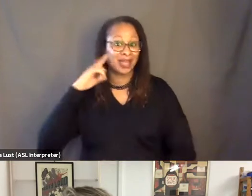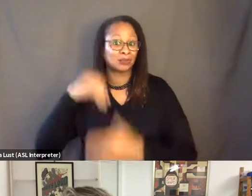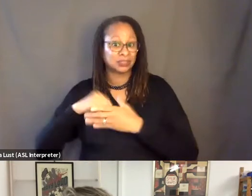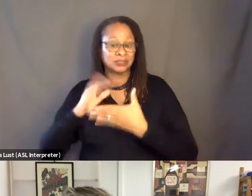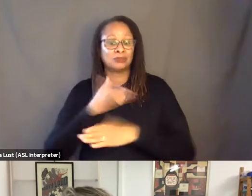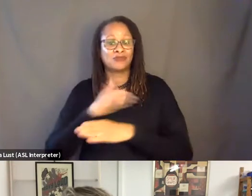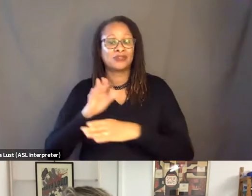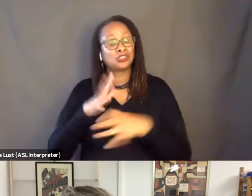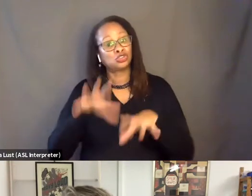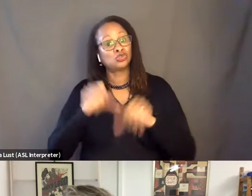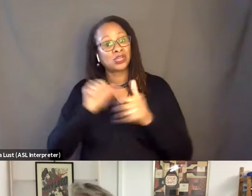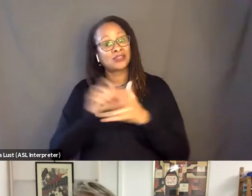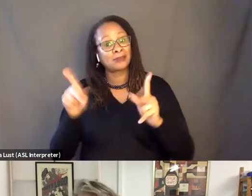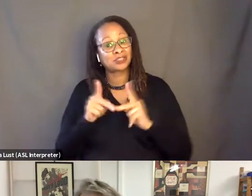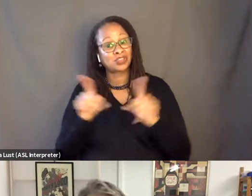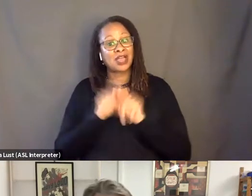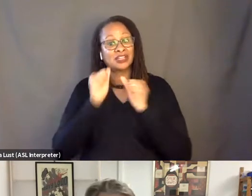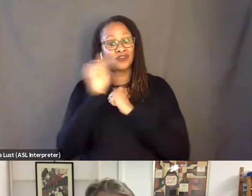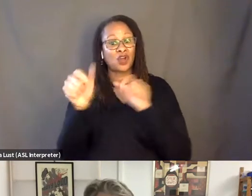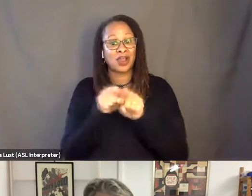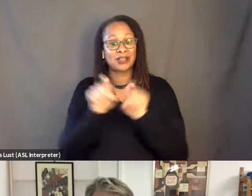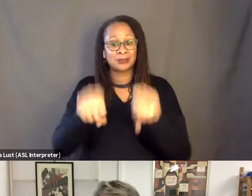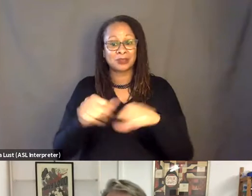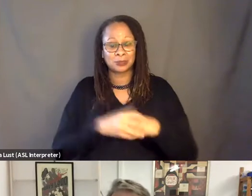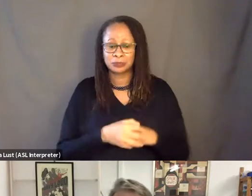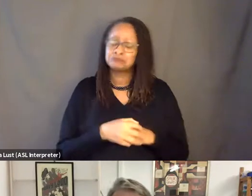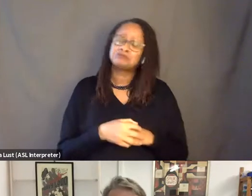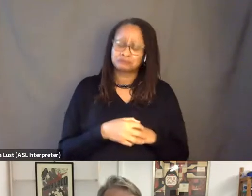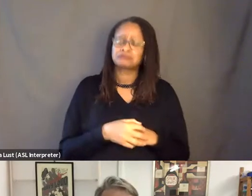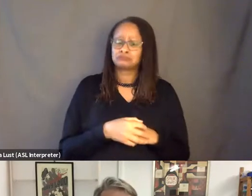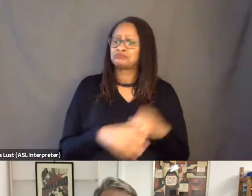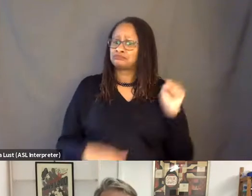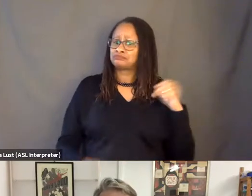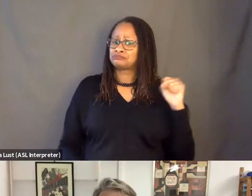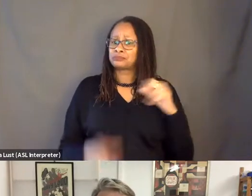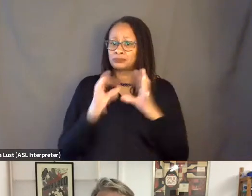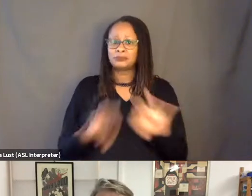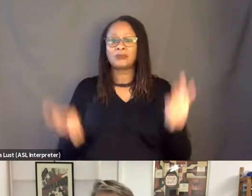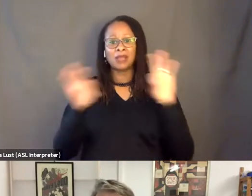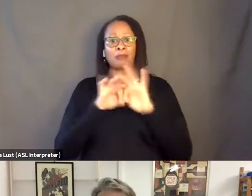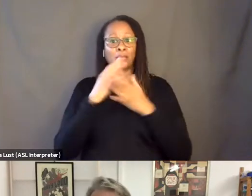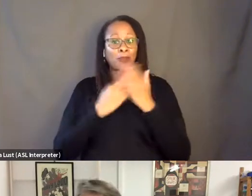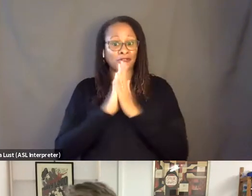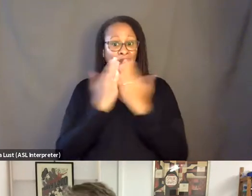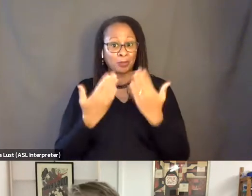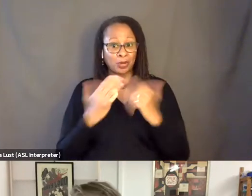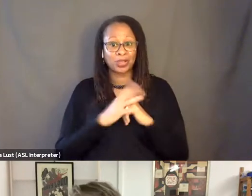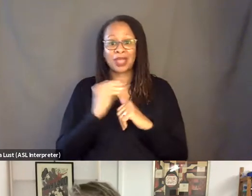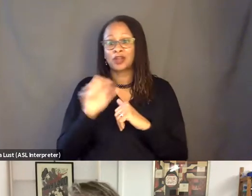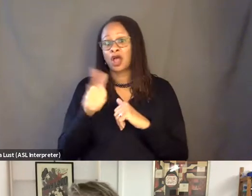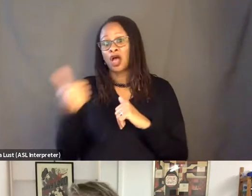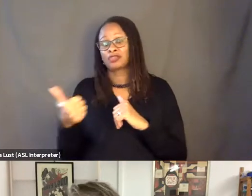did take that as far as you could, right? Yeah, I mean, it's an important part of the book and of other accounts